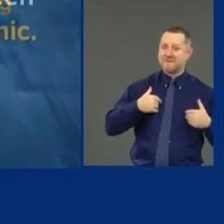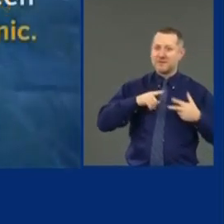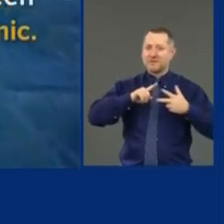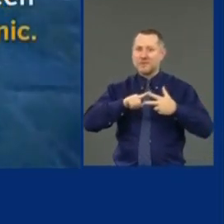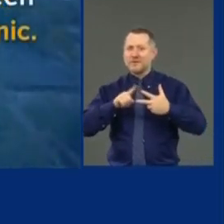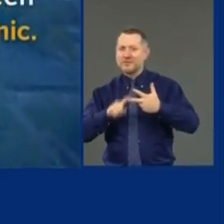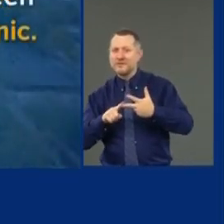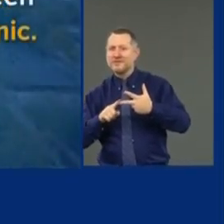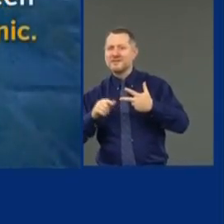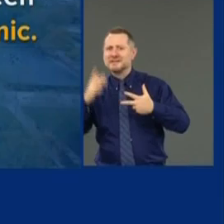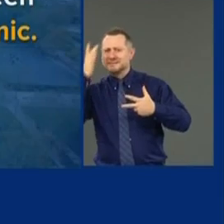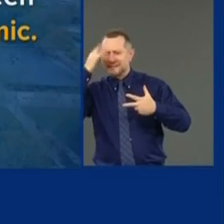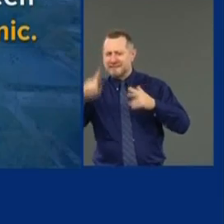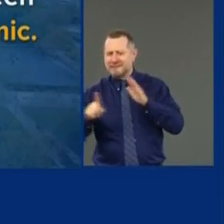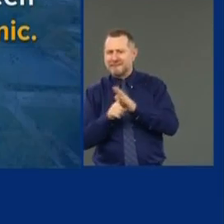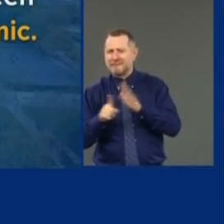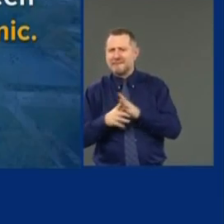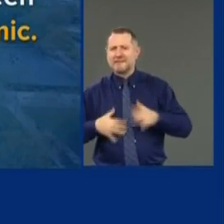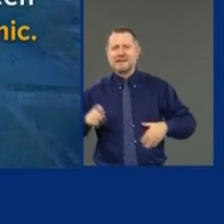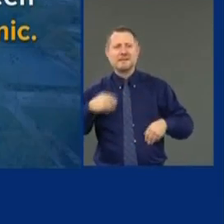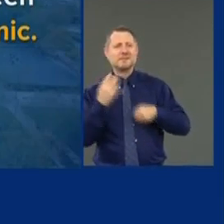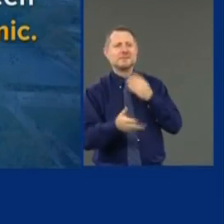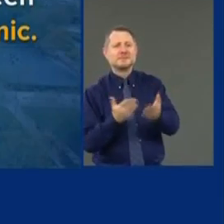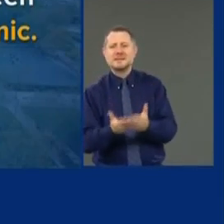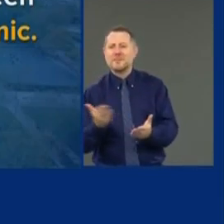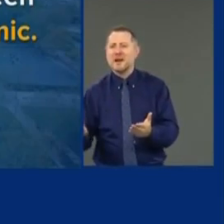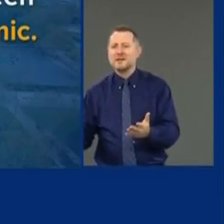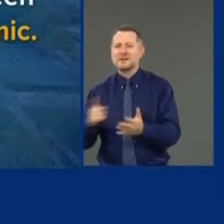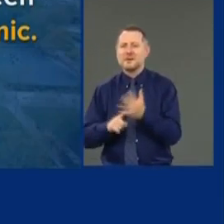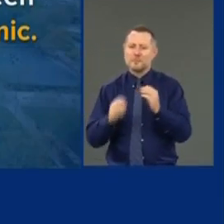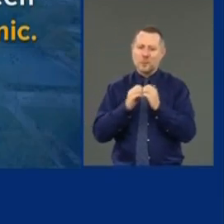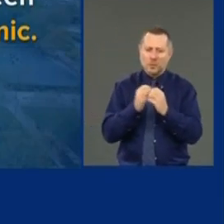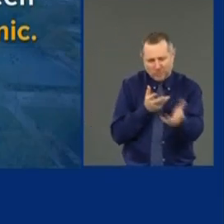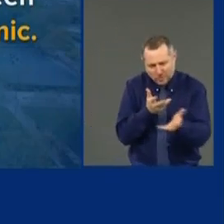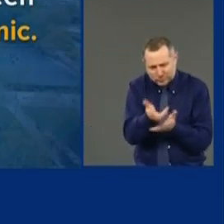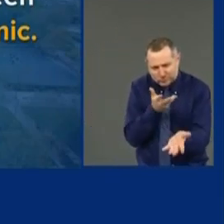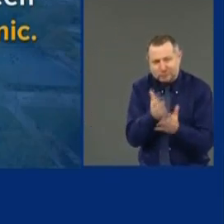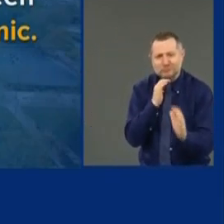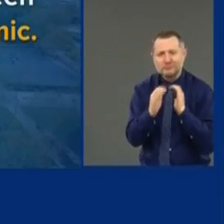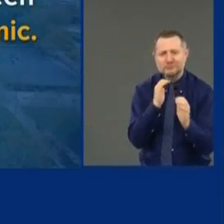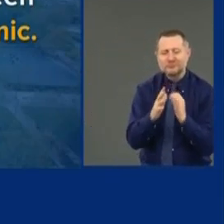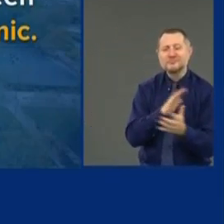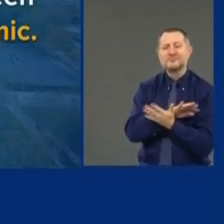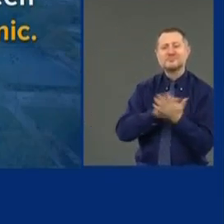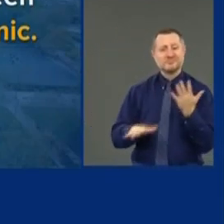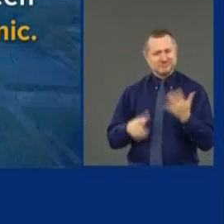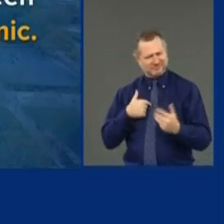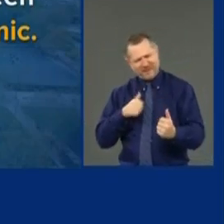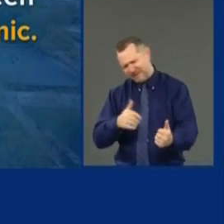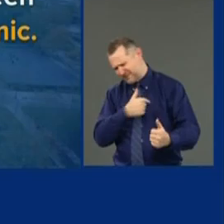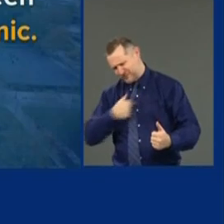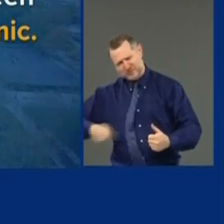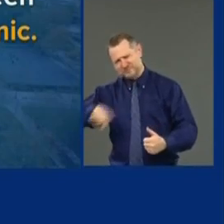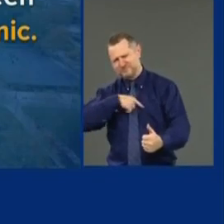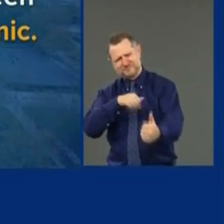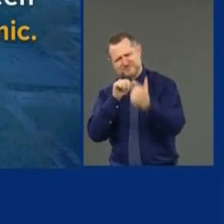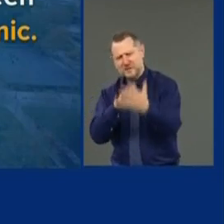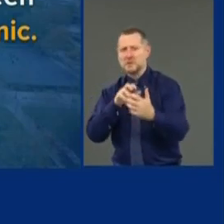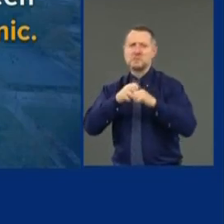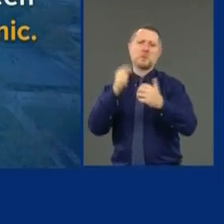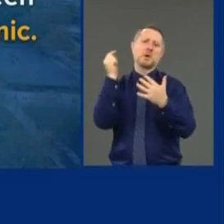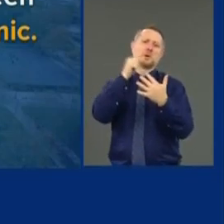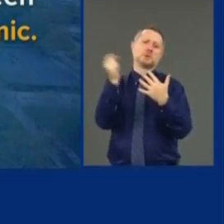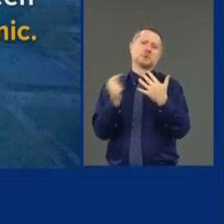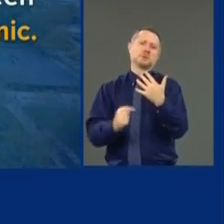communication. We're doing all of the above. We're taking on the issue of inequality when it comes to healthcare. And we're going to